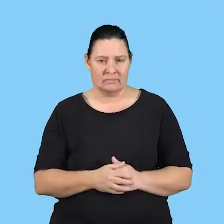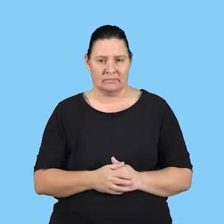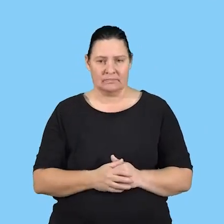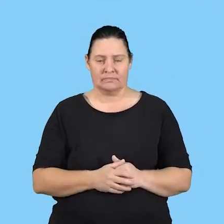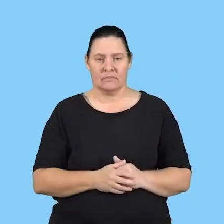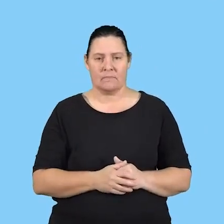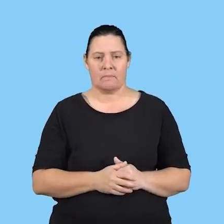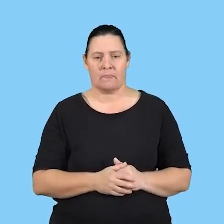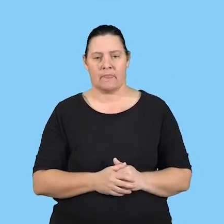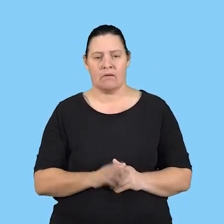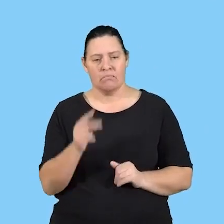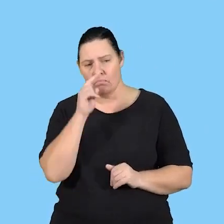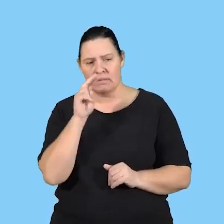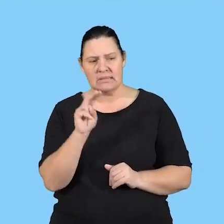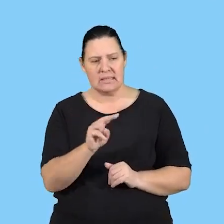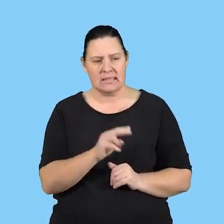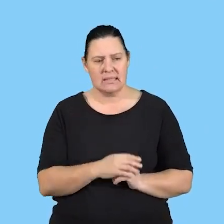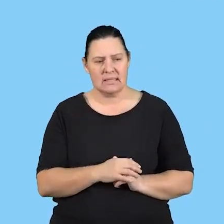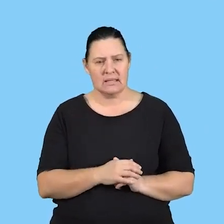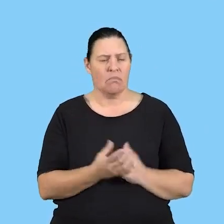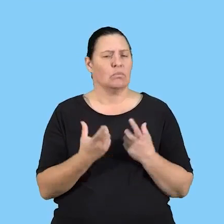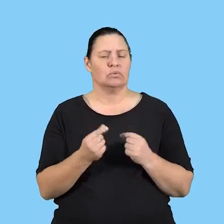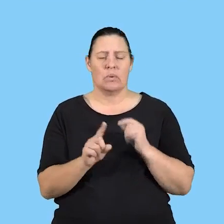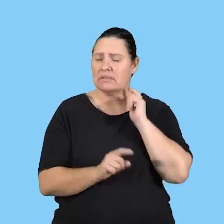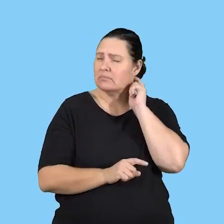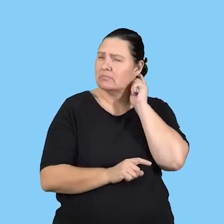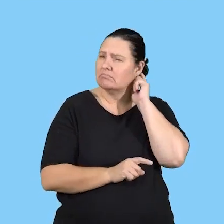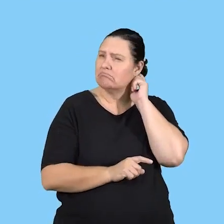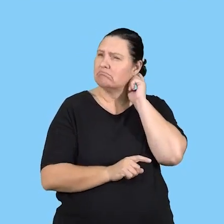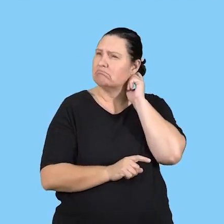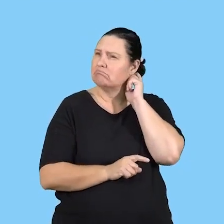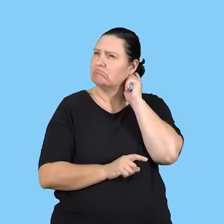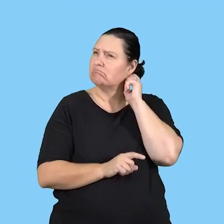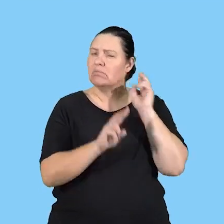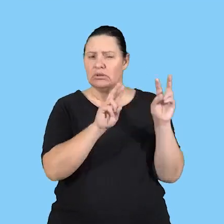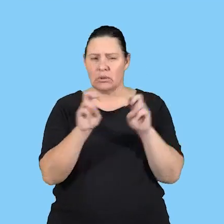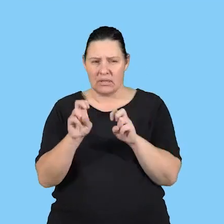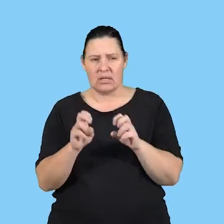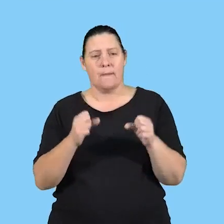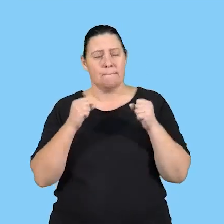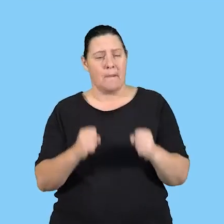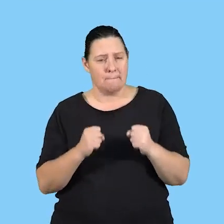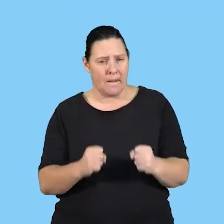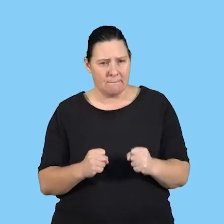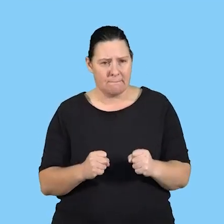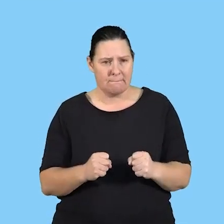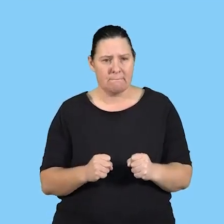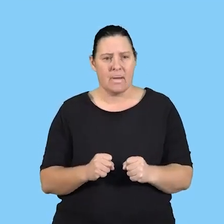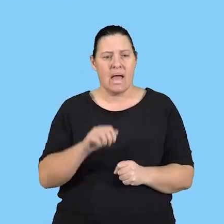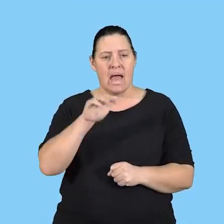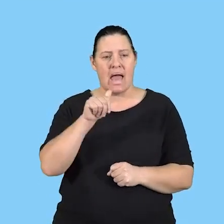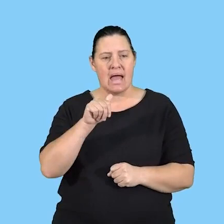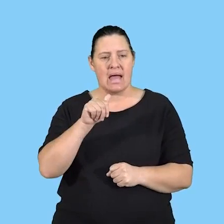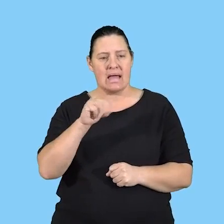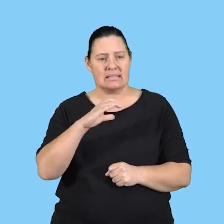exist. Right, so let's see what we did here with the topics. We retained